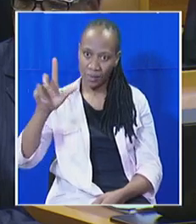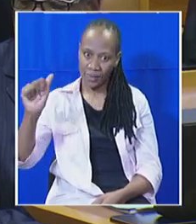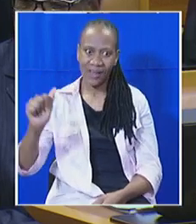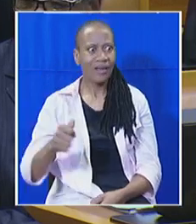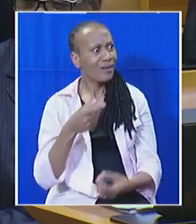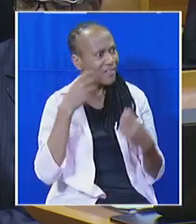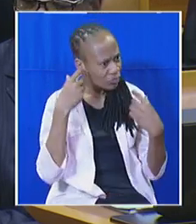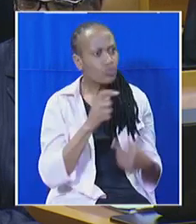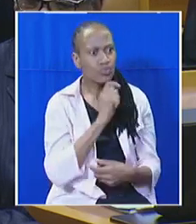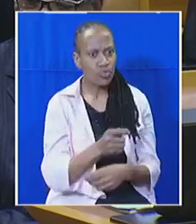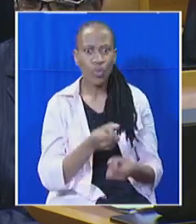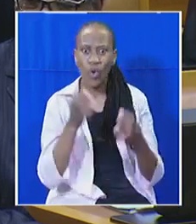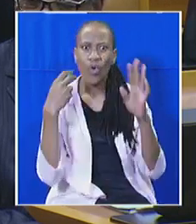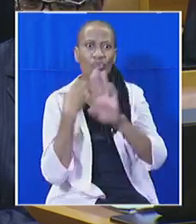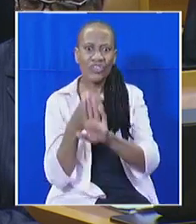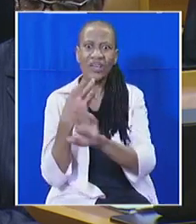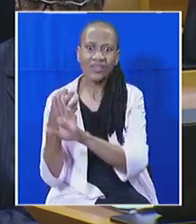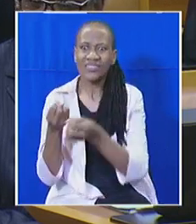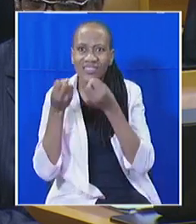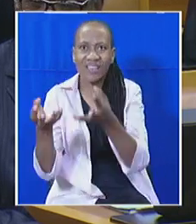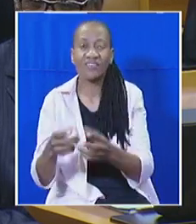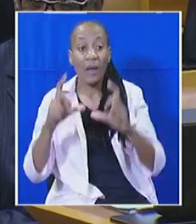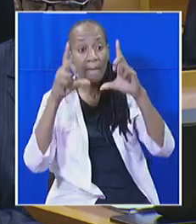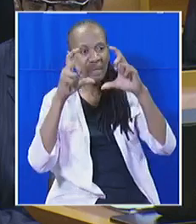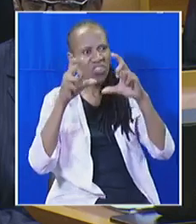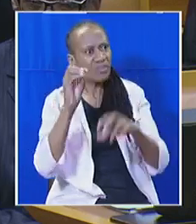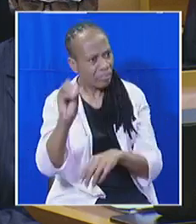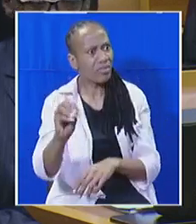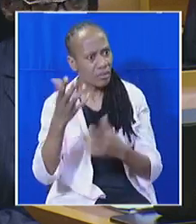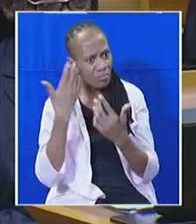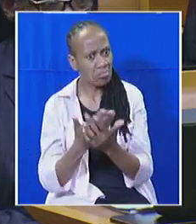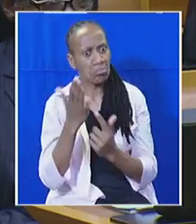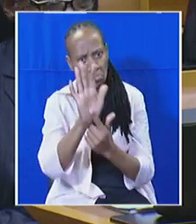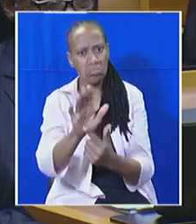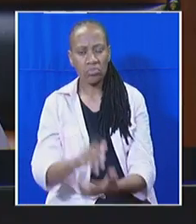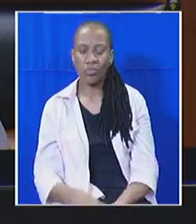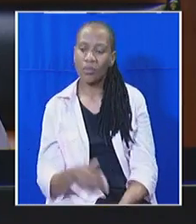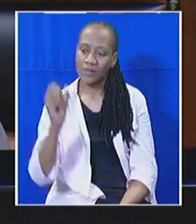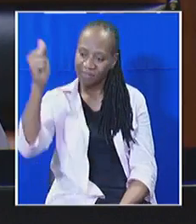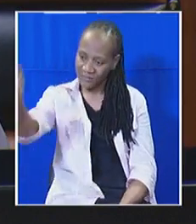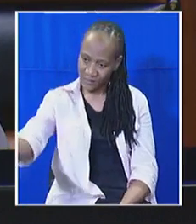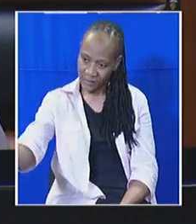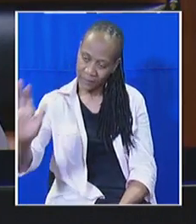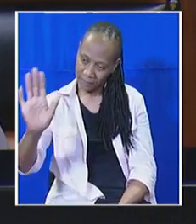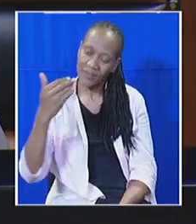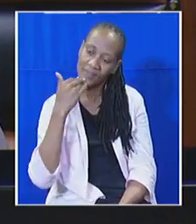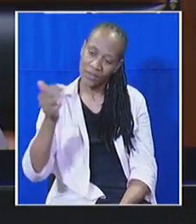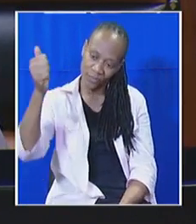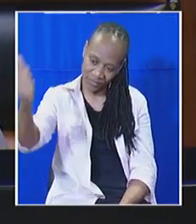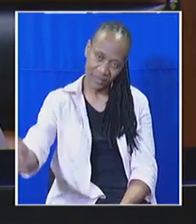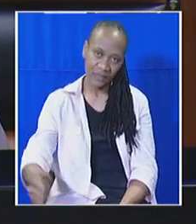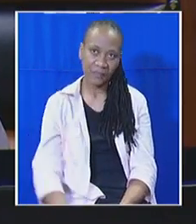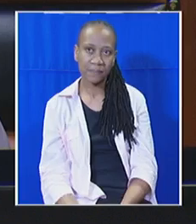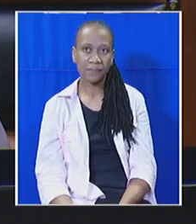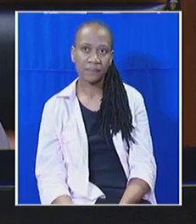Alexander. Okay. It's a matter of fact, we can show you pictures. Government is distributing Please shacks sit in down. Alexander. I was Thank asking you. a question if